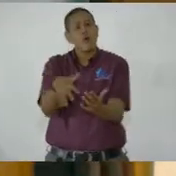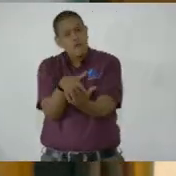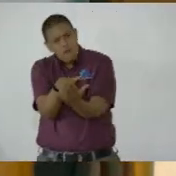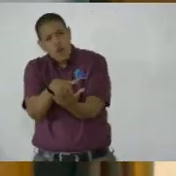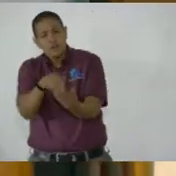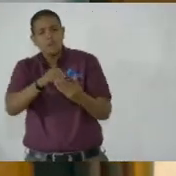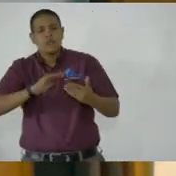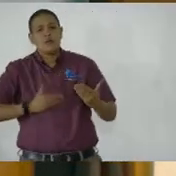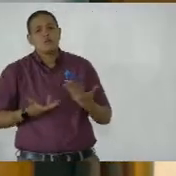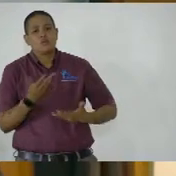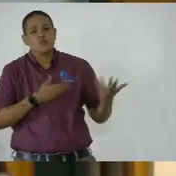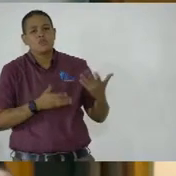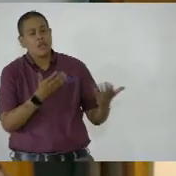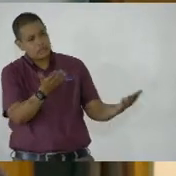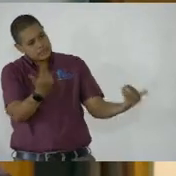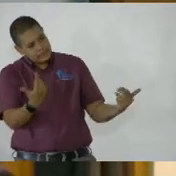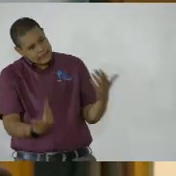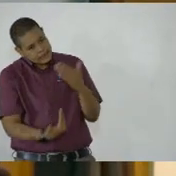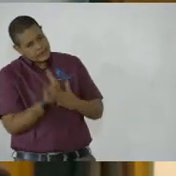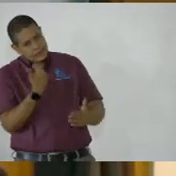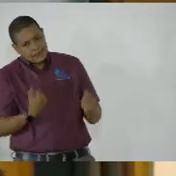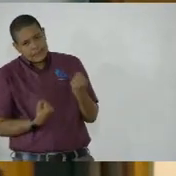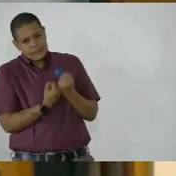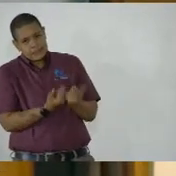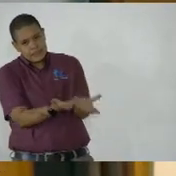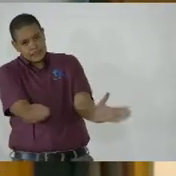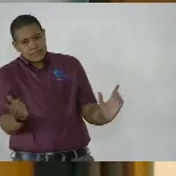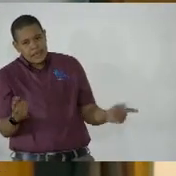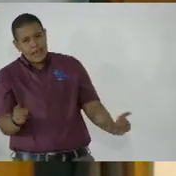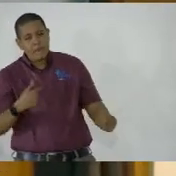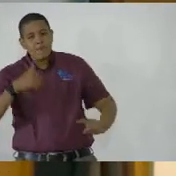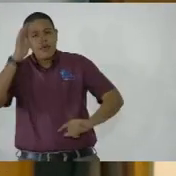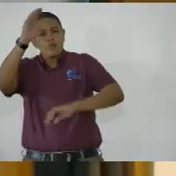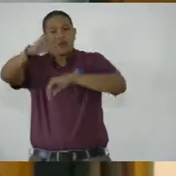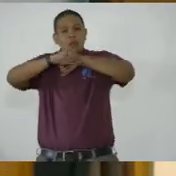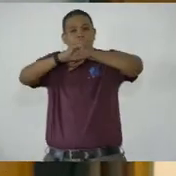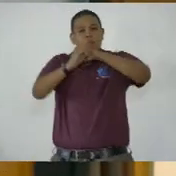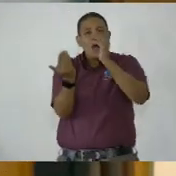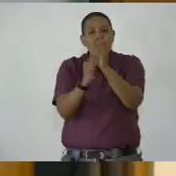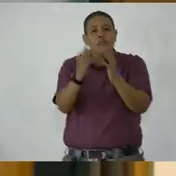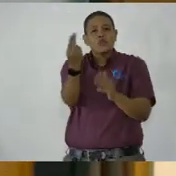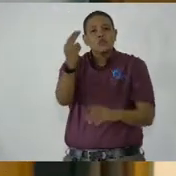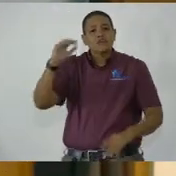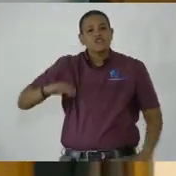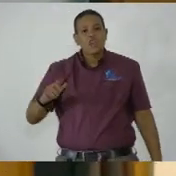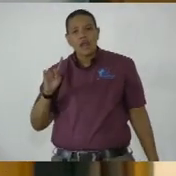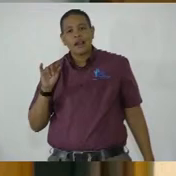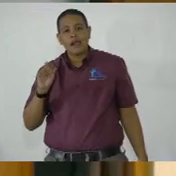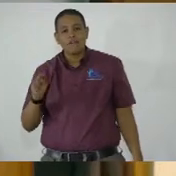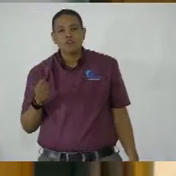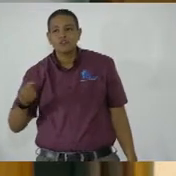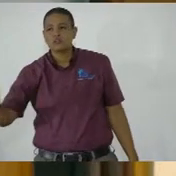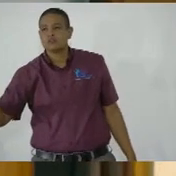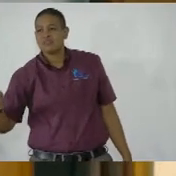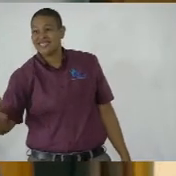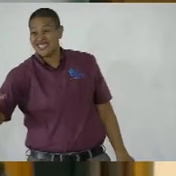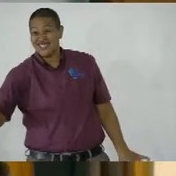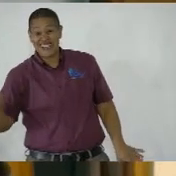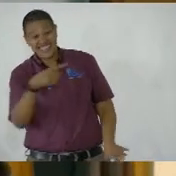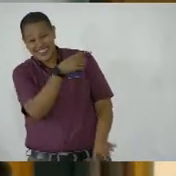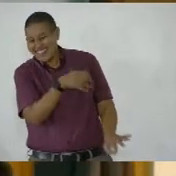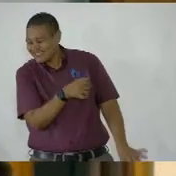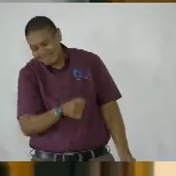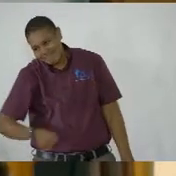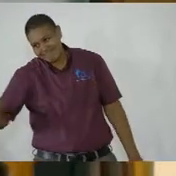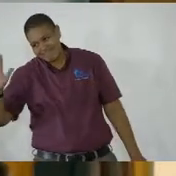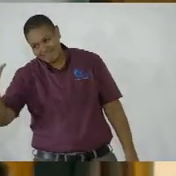our society. I will be promoting again, Madam Speaker, the use of child diversion so that our youngsters, whether